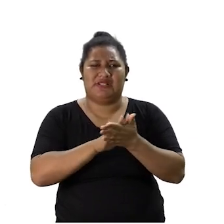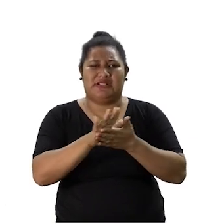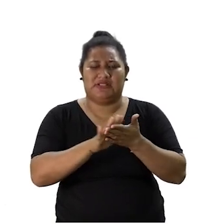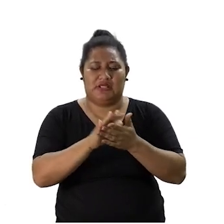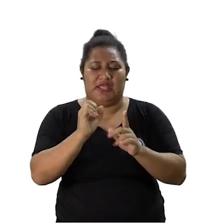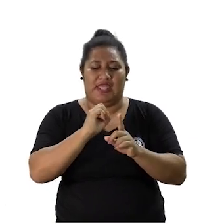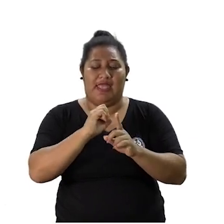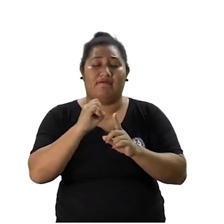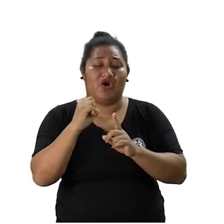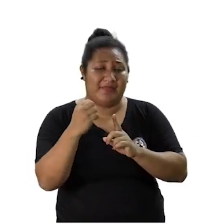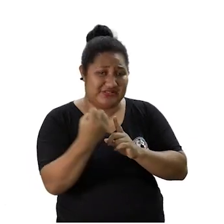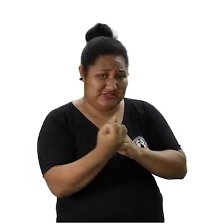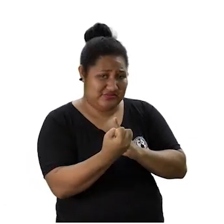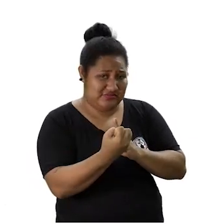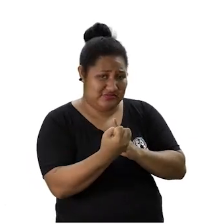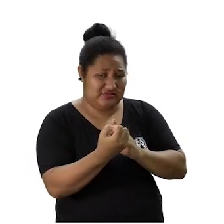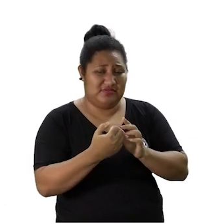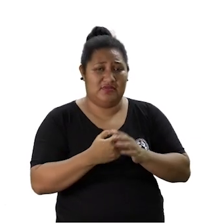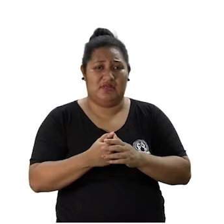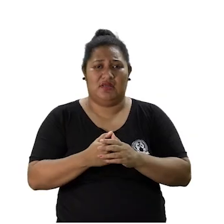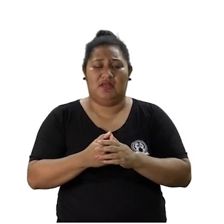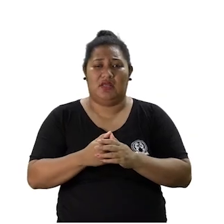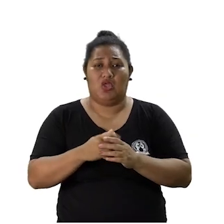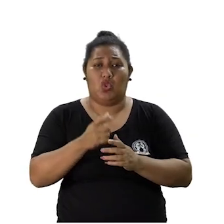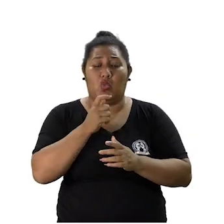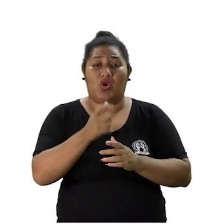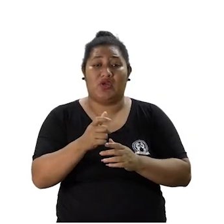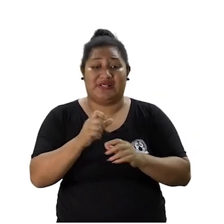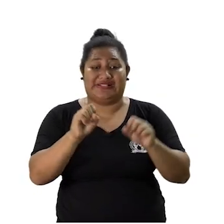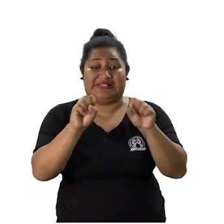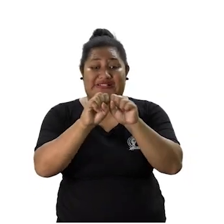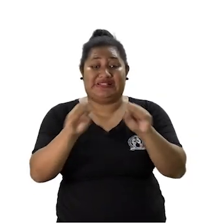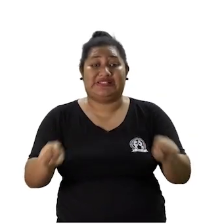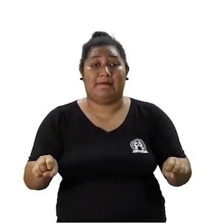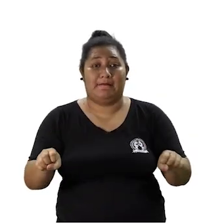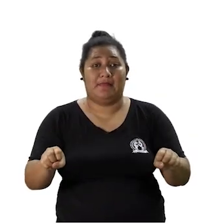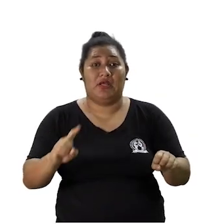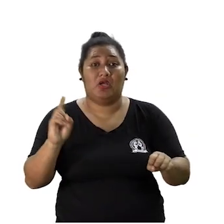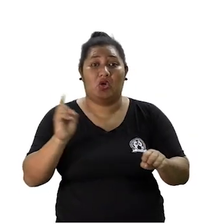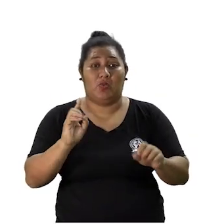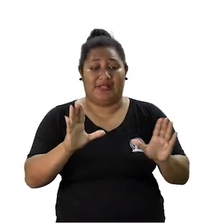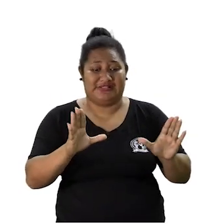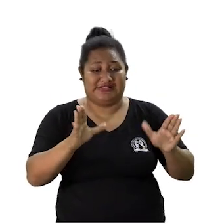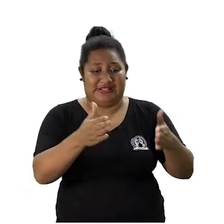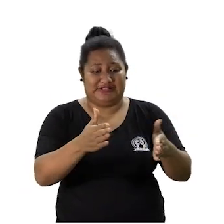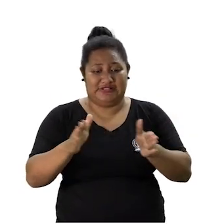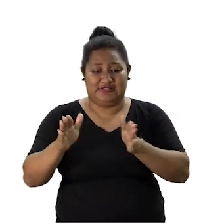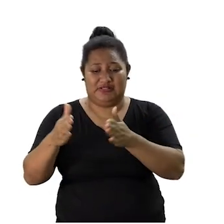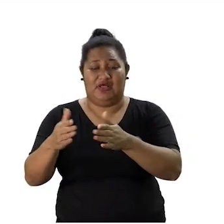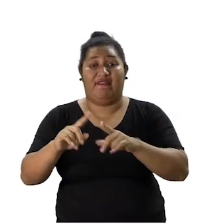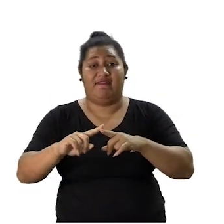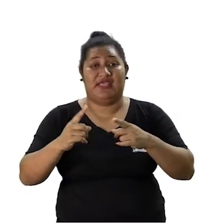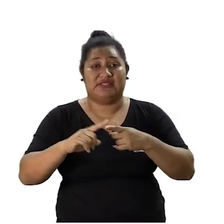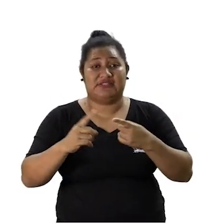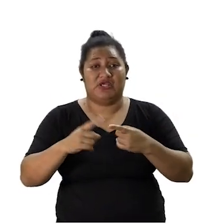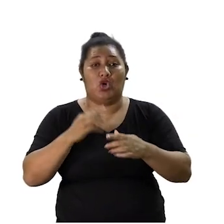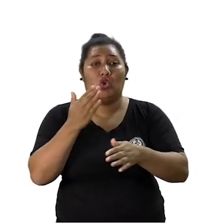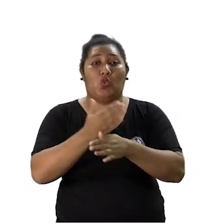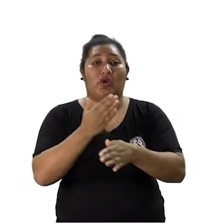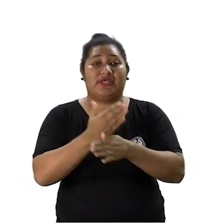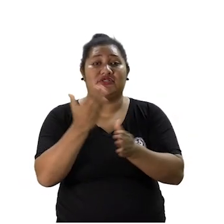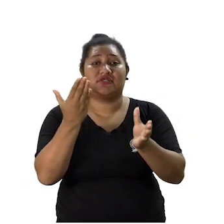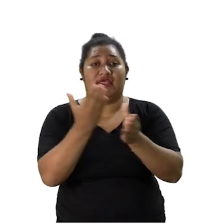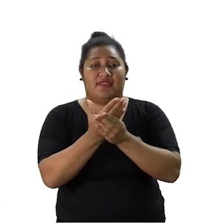environment. The word system is a set of things working together as part of a